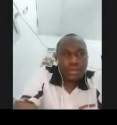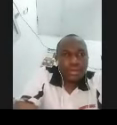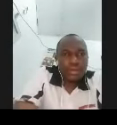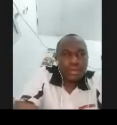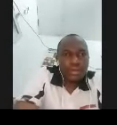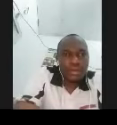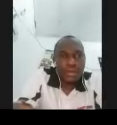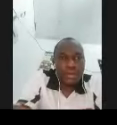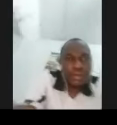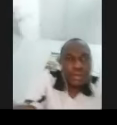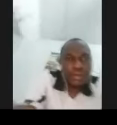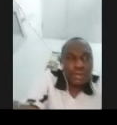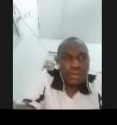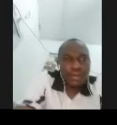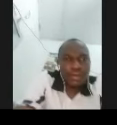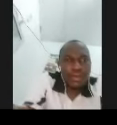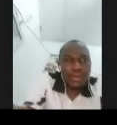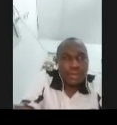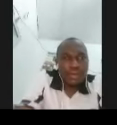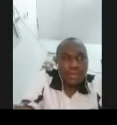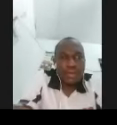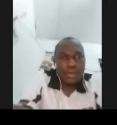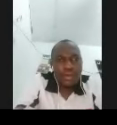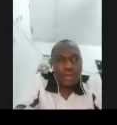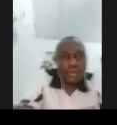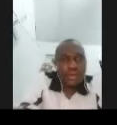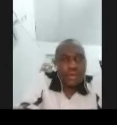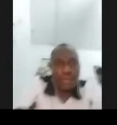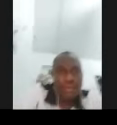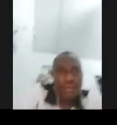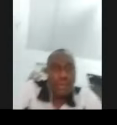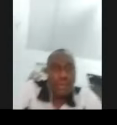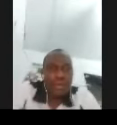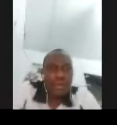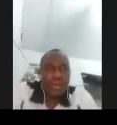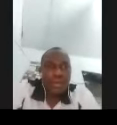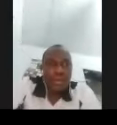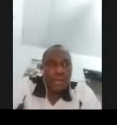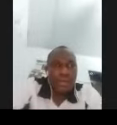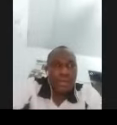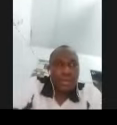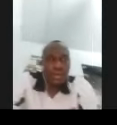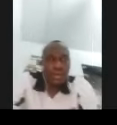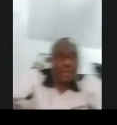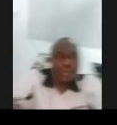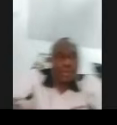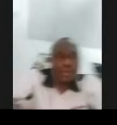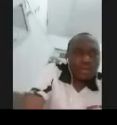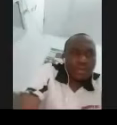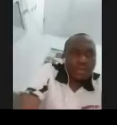I've toured, recorded, played drums all over the world. My whole college education was paid for with drumsticks in my hand.